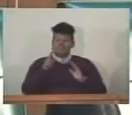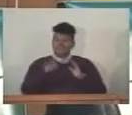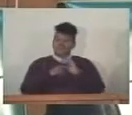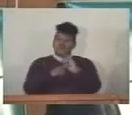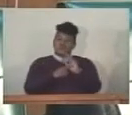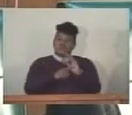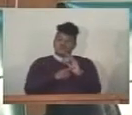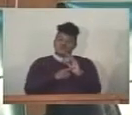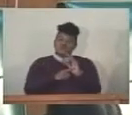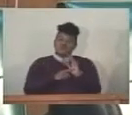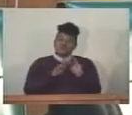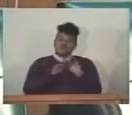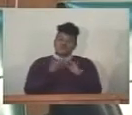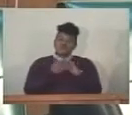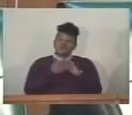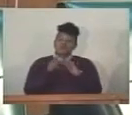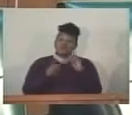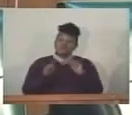shows Jamaicans that